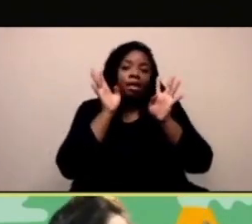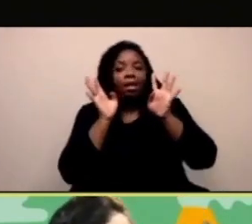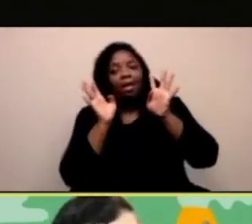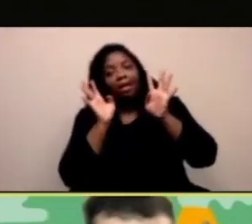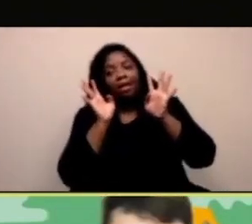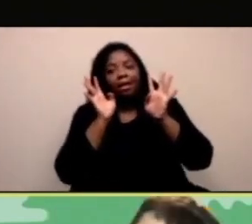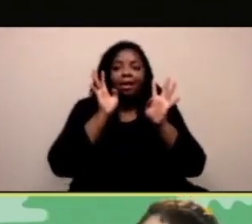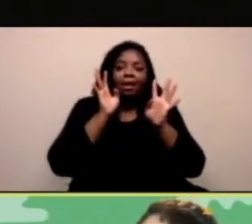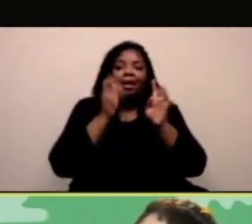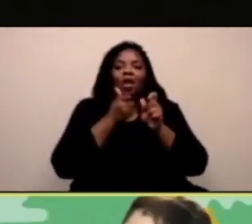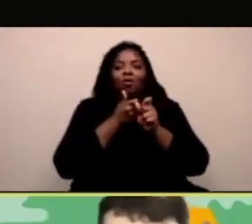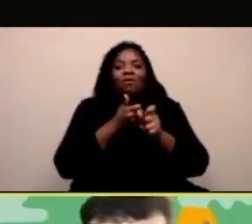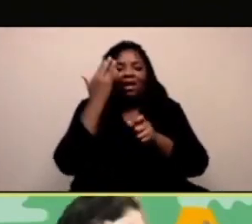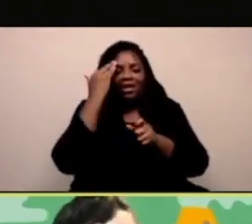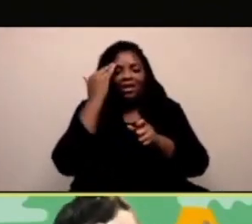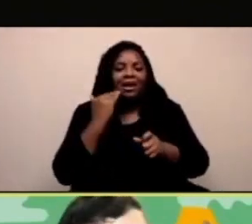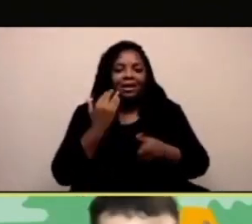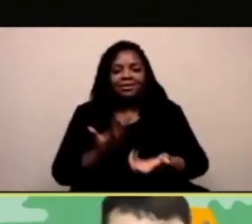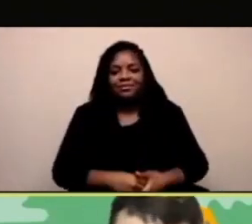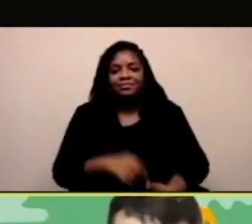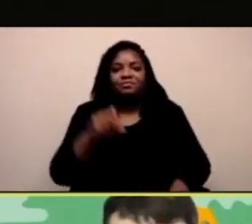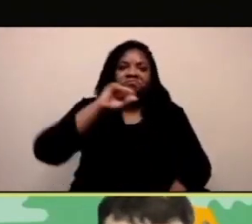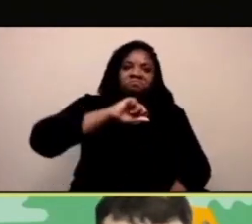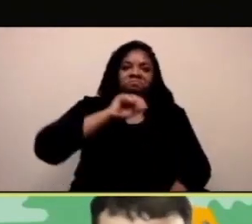follows my head as I tilt back and forth.